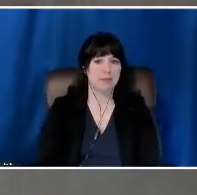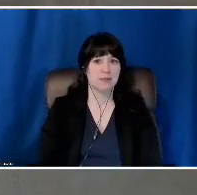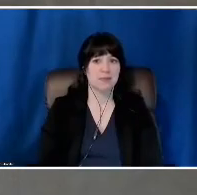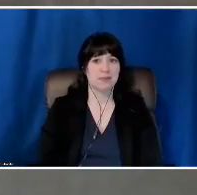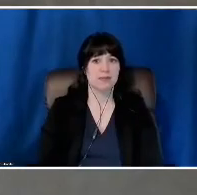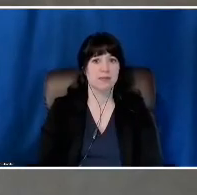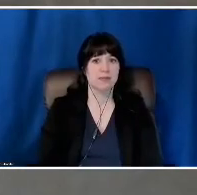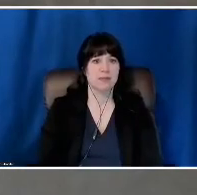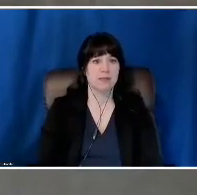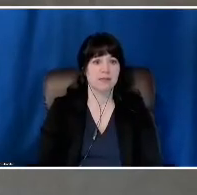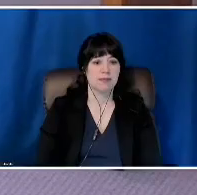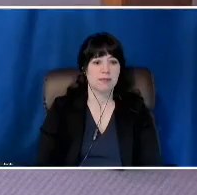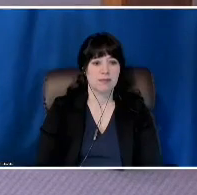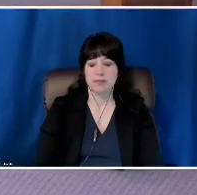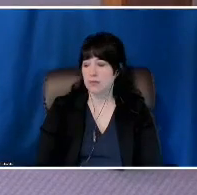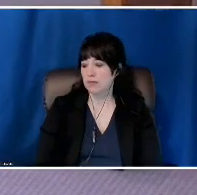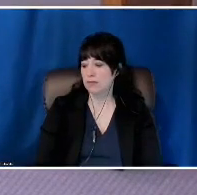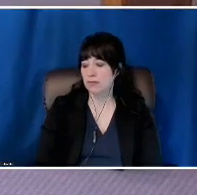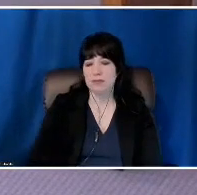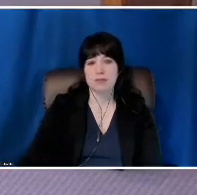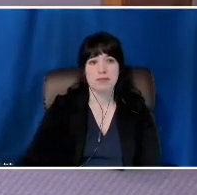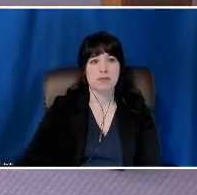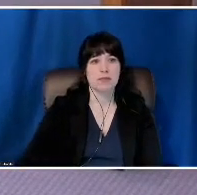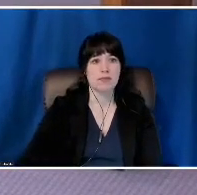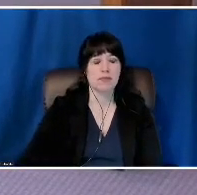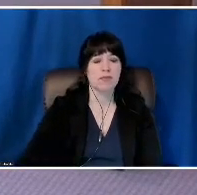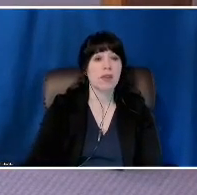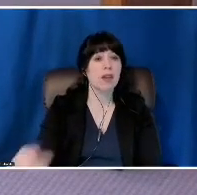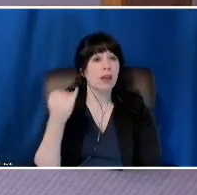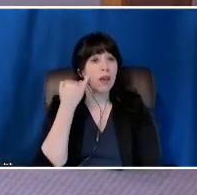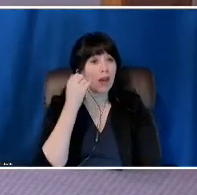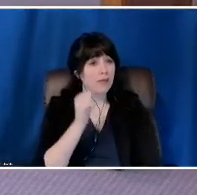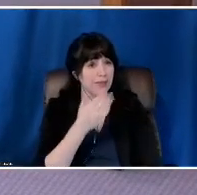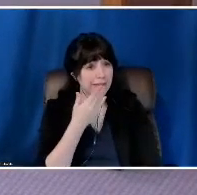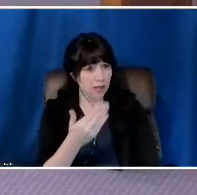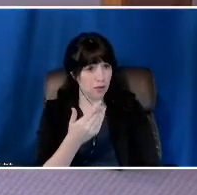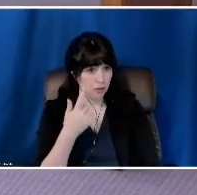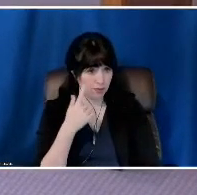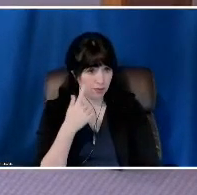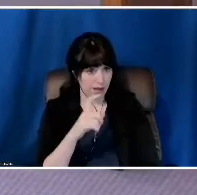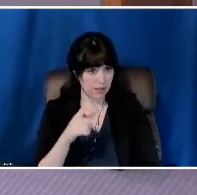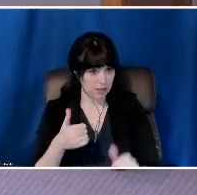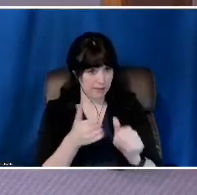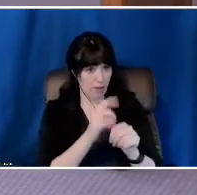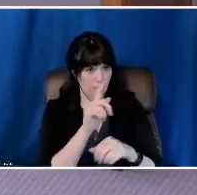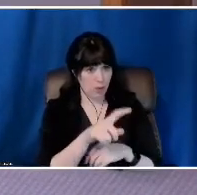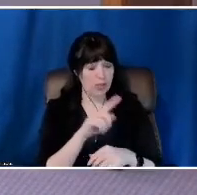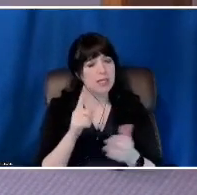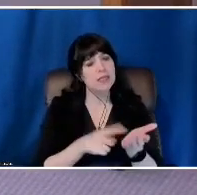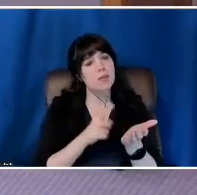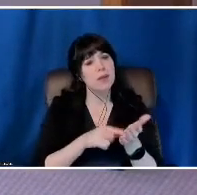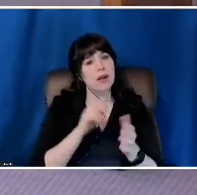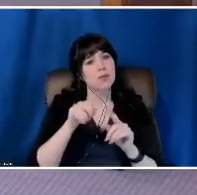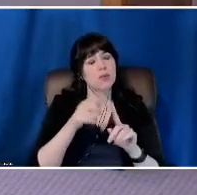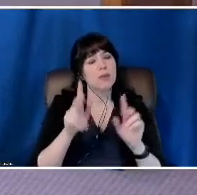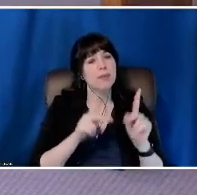Thank you. And if I may ask a follow-up, I know that sometimes when folks hear that there's a new apartment